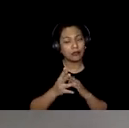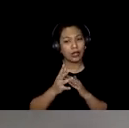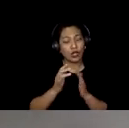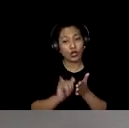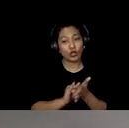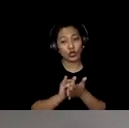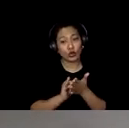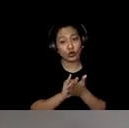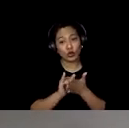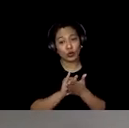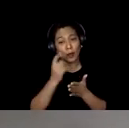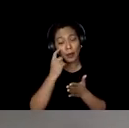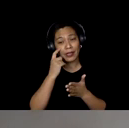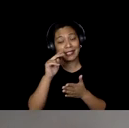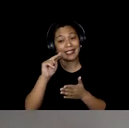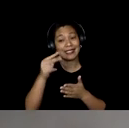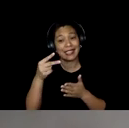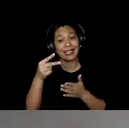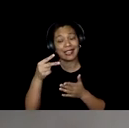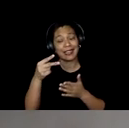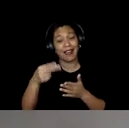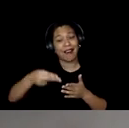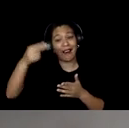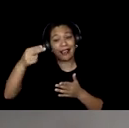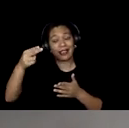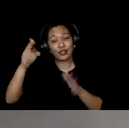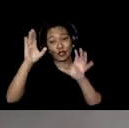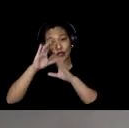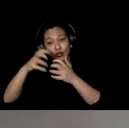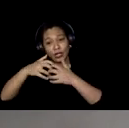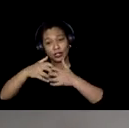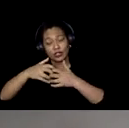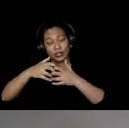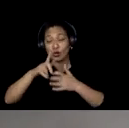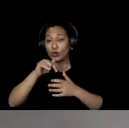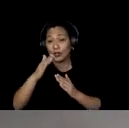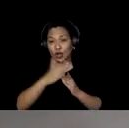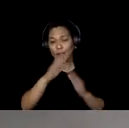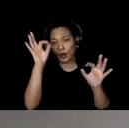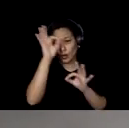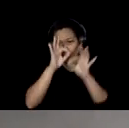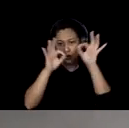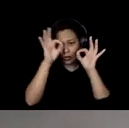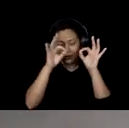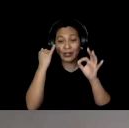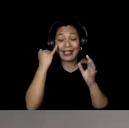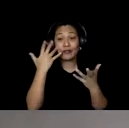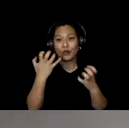second largest search engine behind Google. So if you're trying to rank for something, it's a good